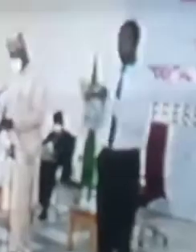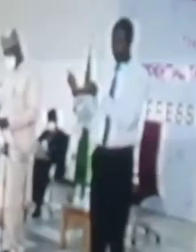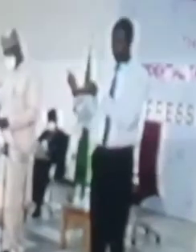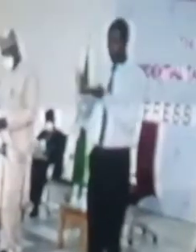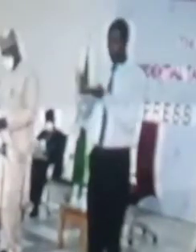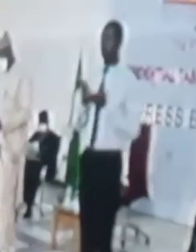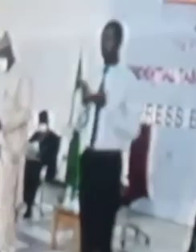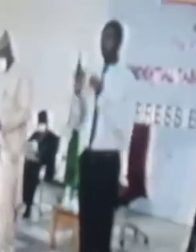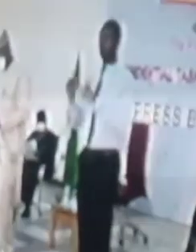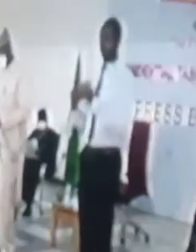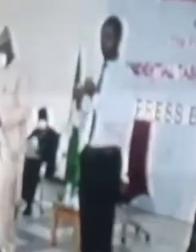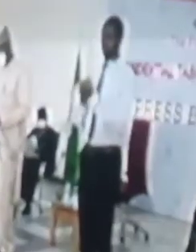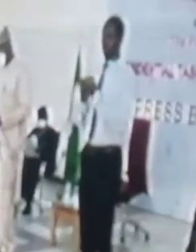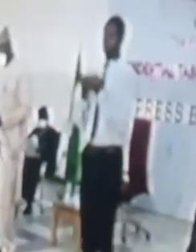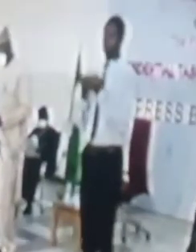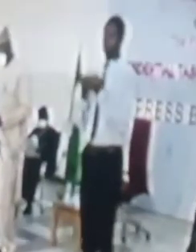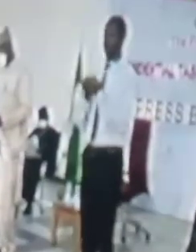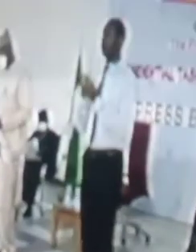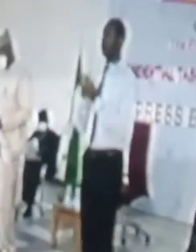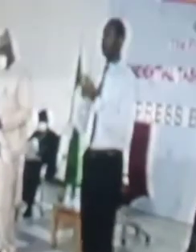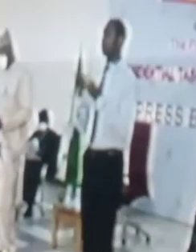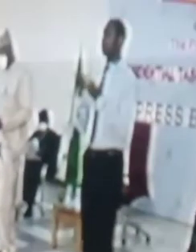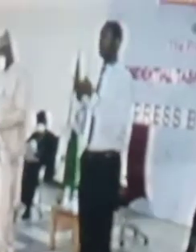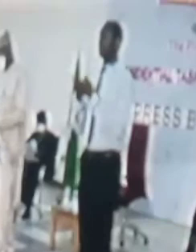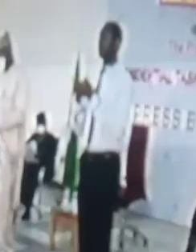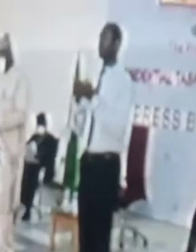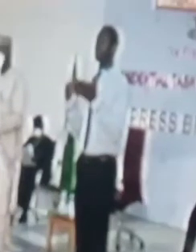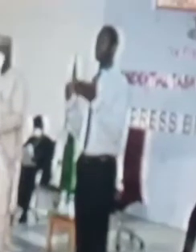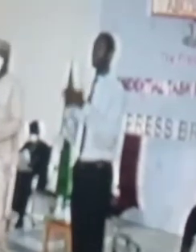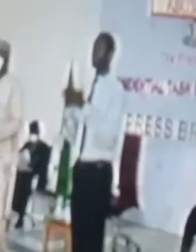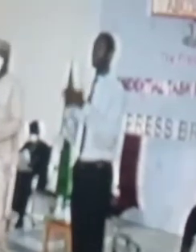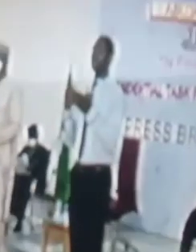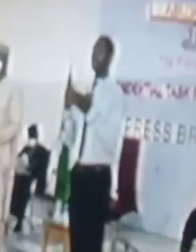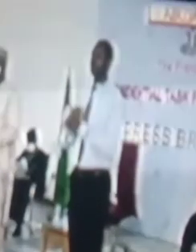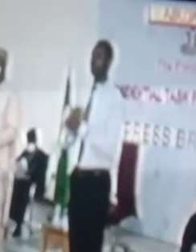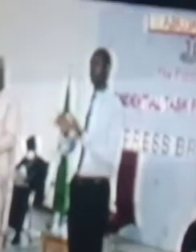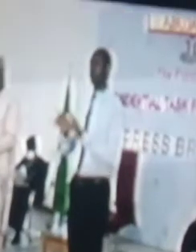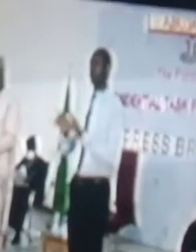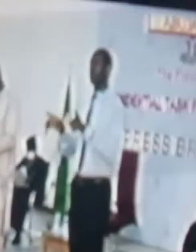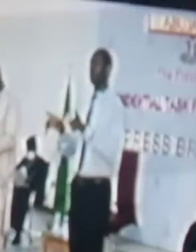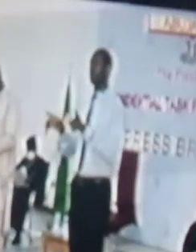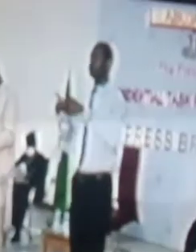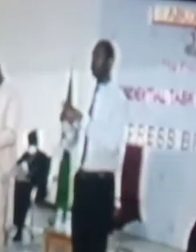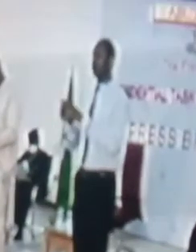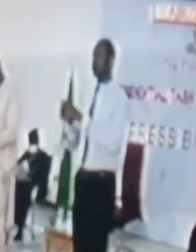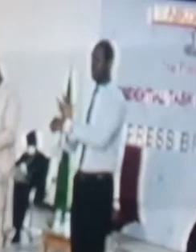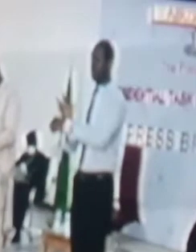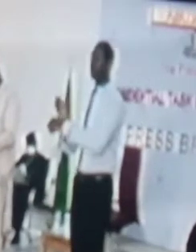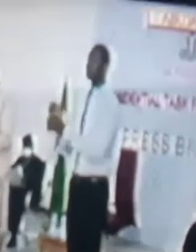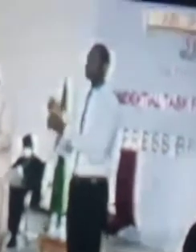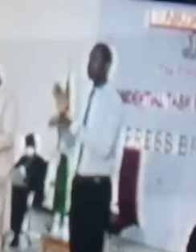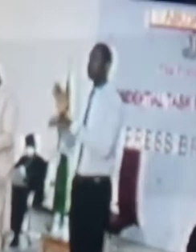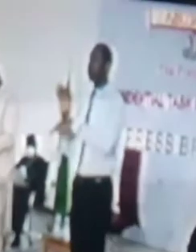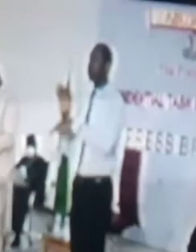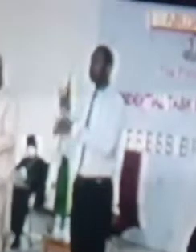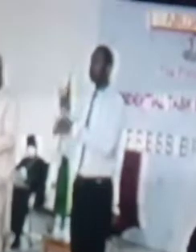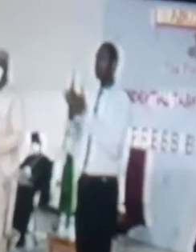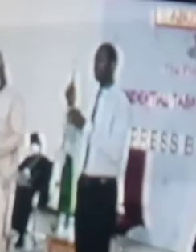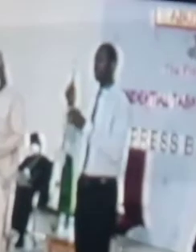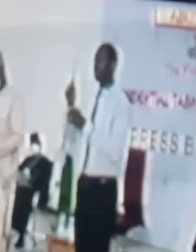capacity and advise on processes and procedure.